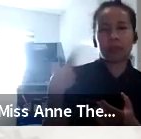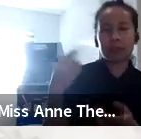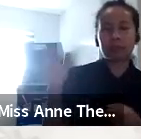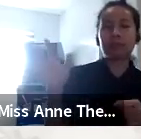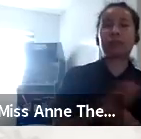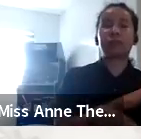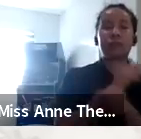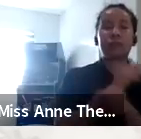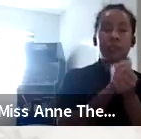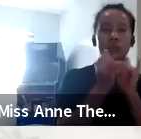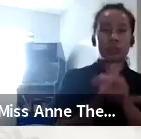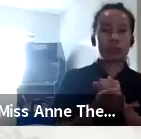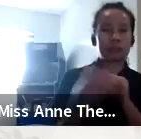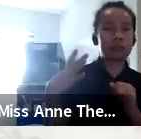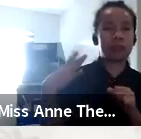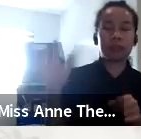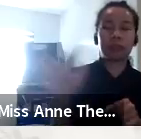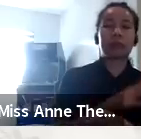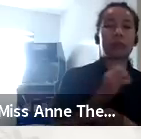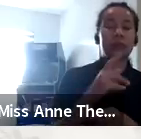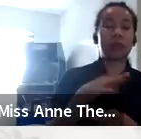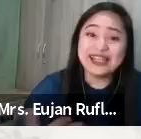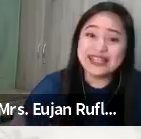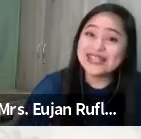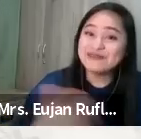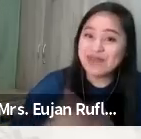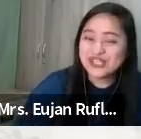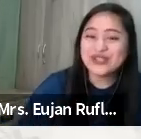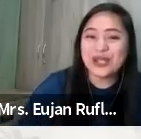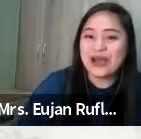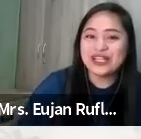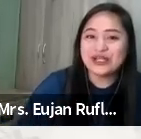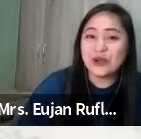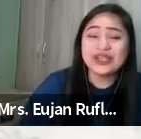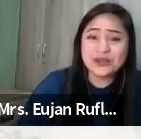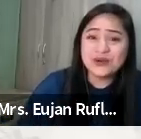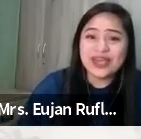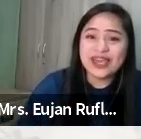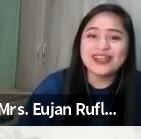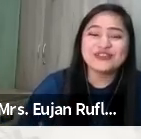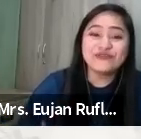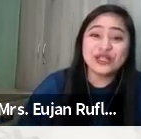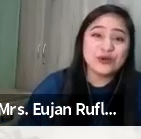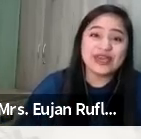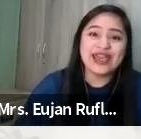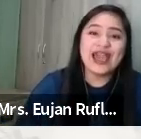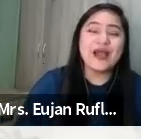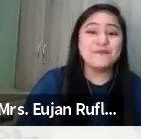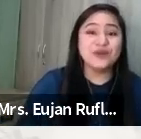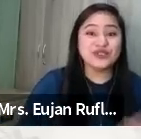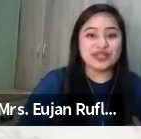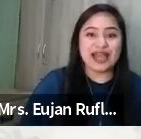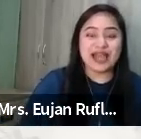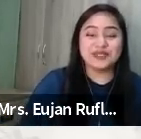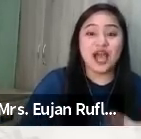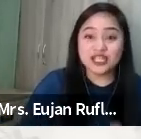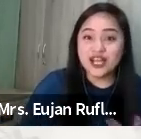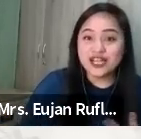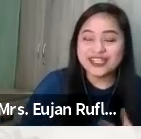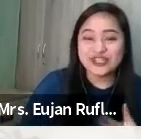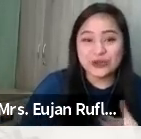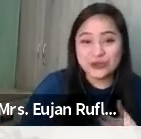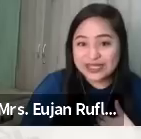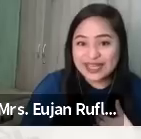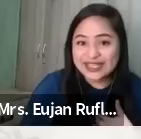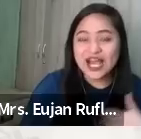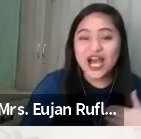okay already. We are trying to be okay. And as mentioned a while ago, it's okay not to feel okay most of the times.